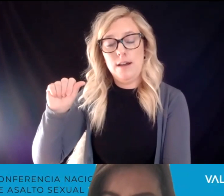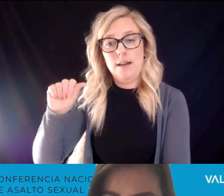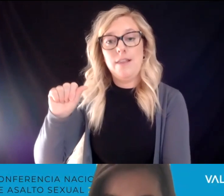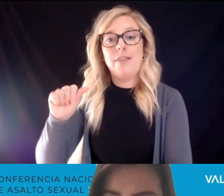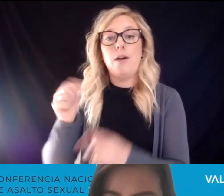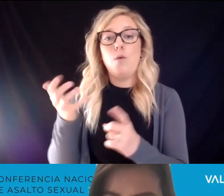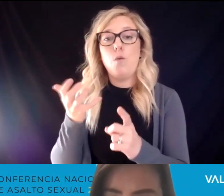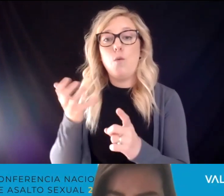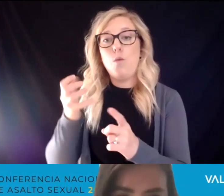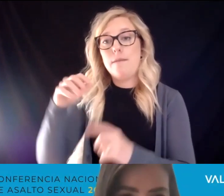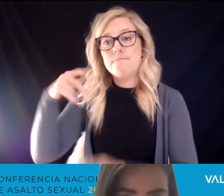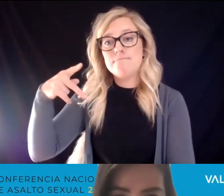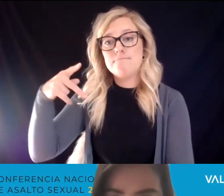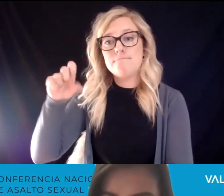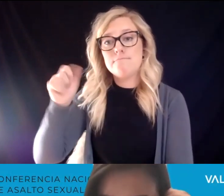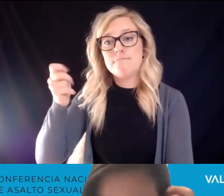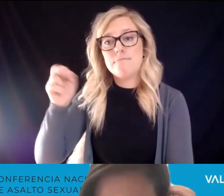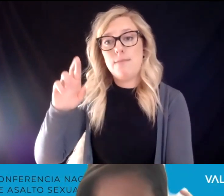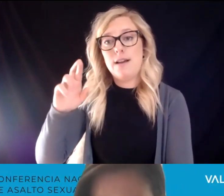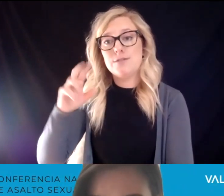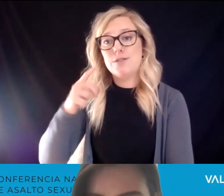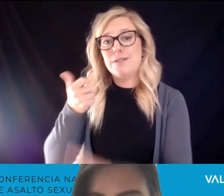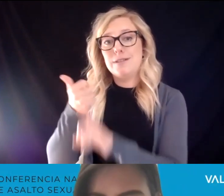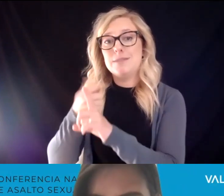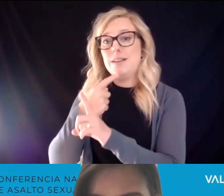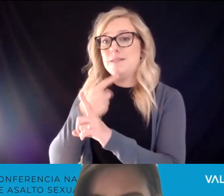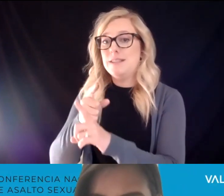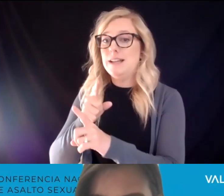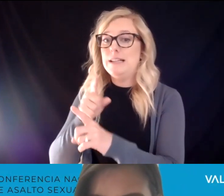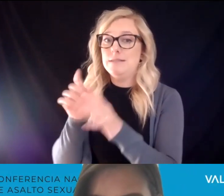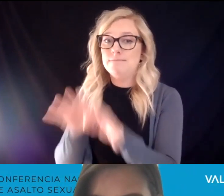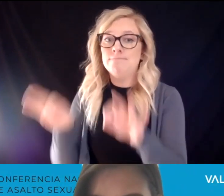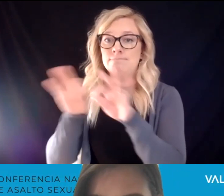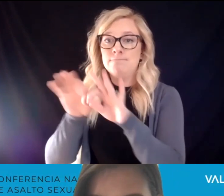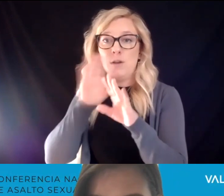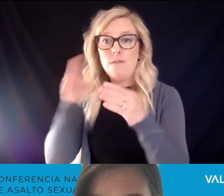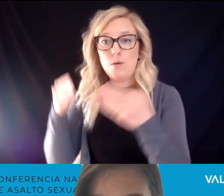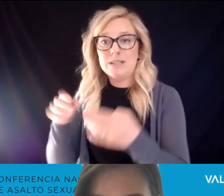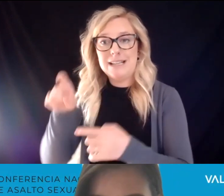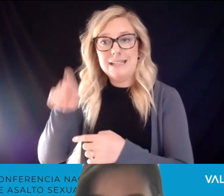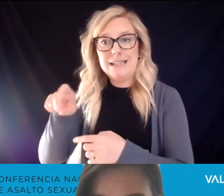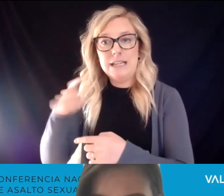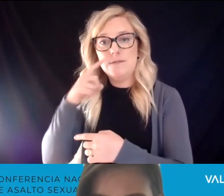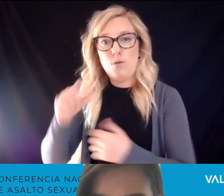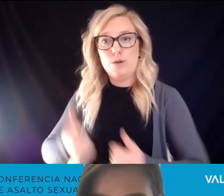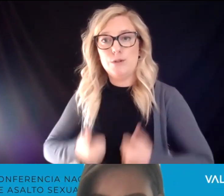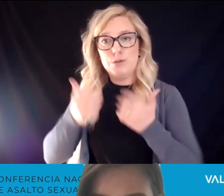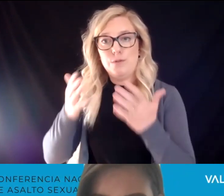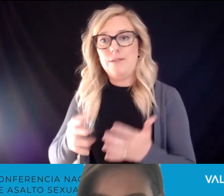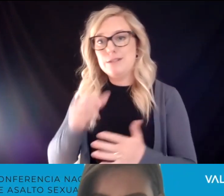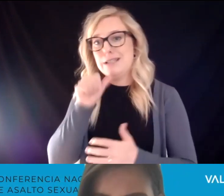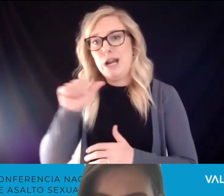us to focus on the needs of survivors and not on other interests, whether they're